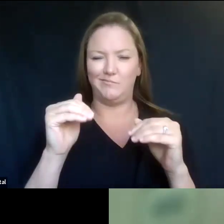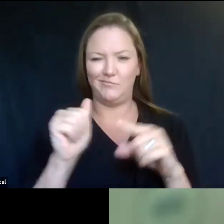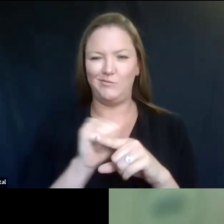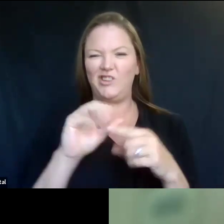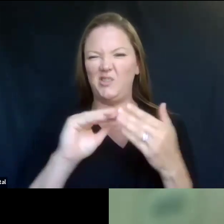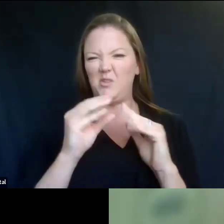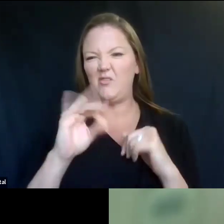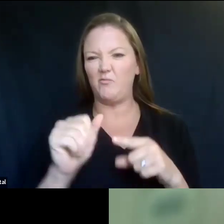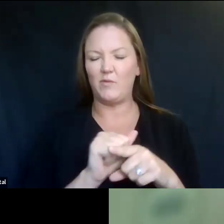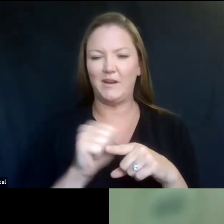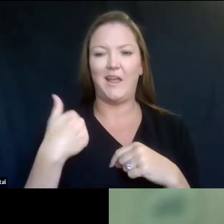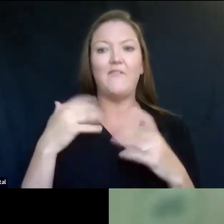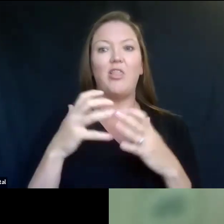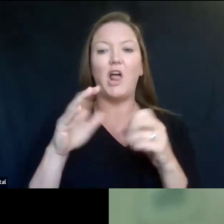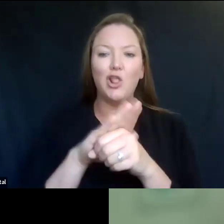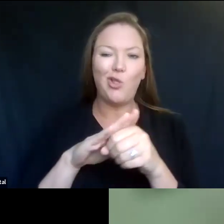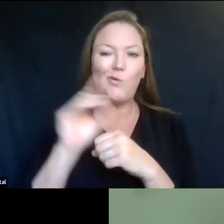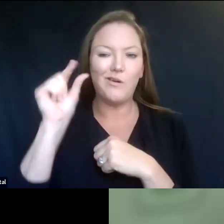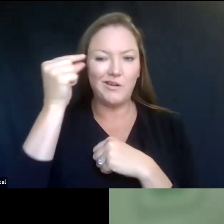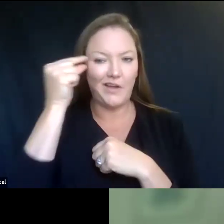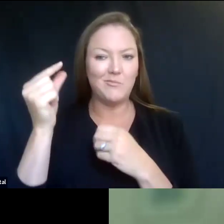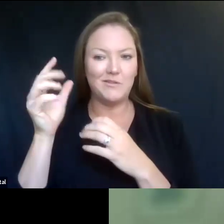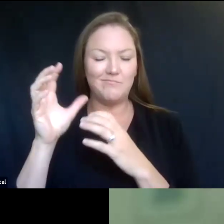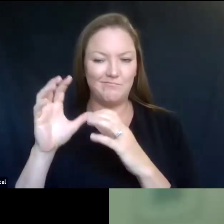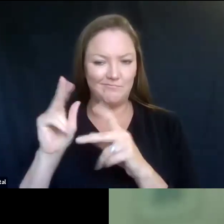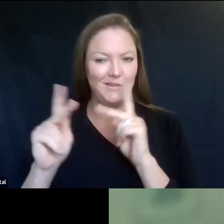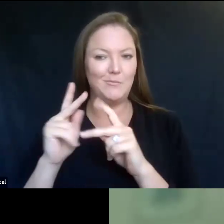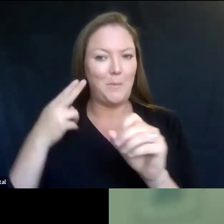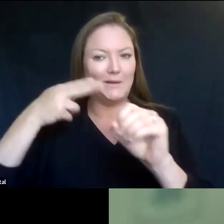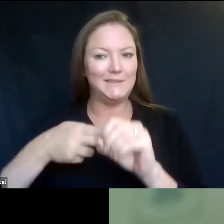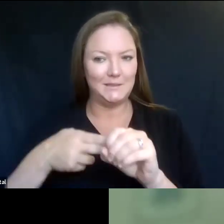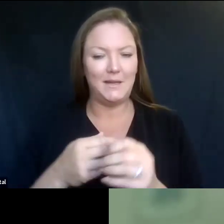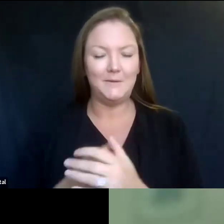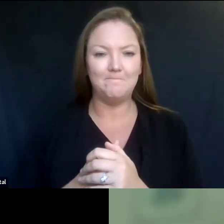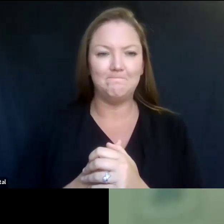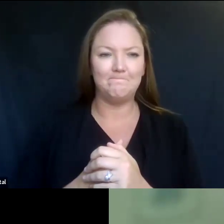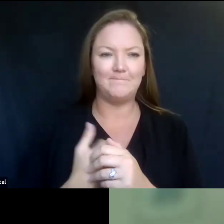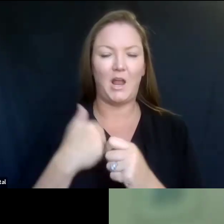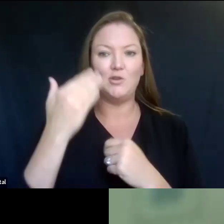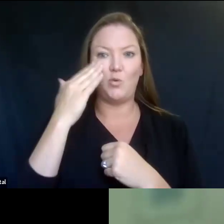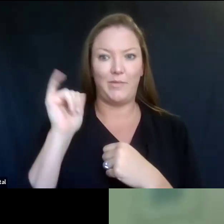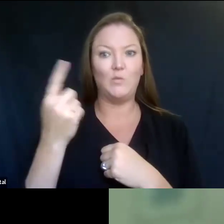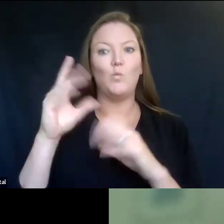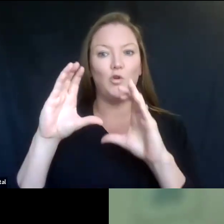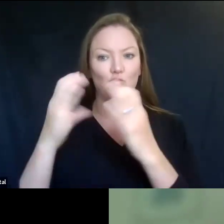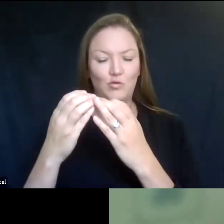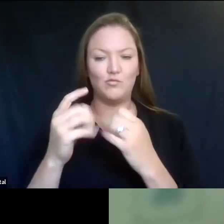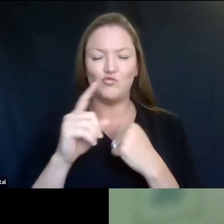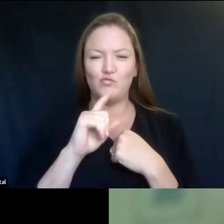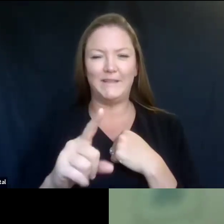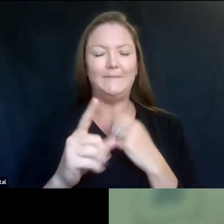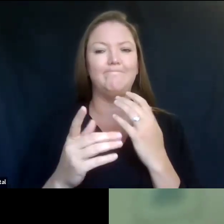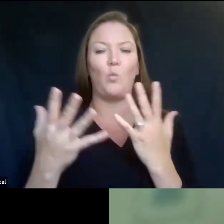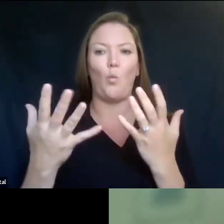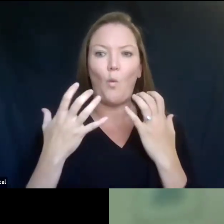of local government folks that are participating in this. And I know that's one of the groups that you're really looking